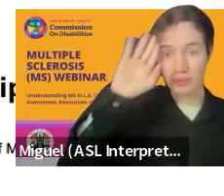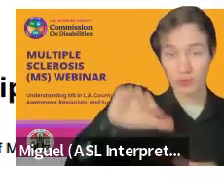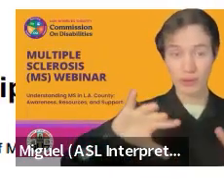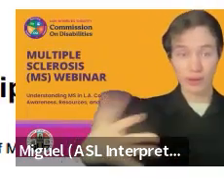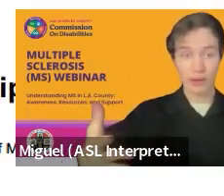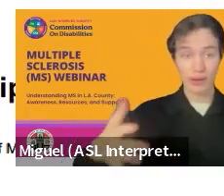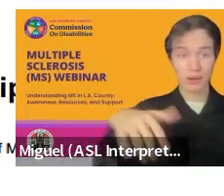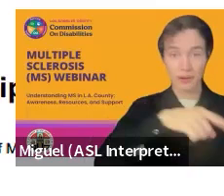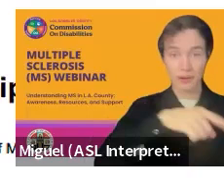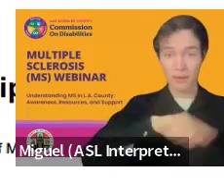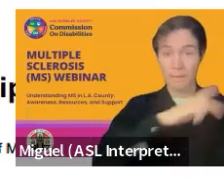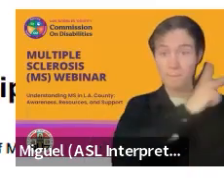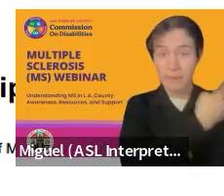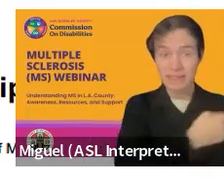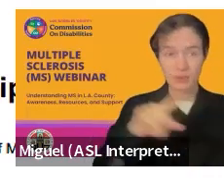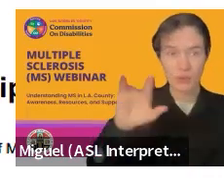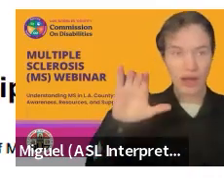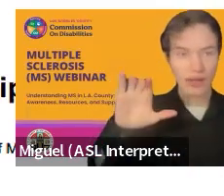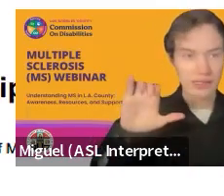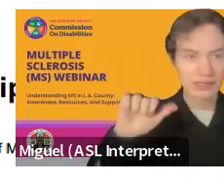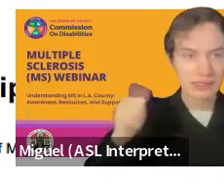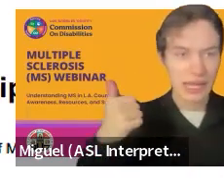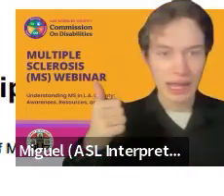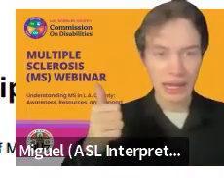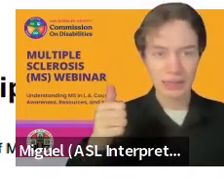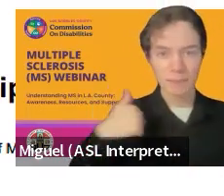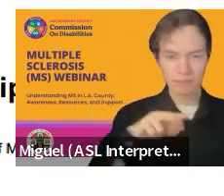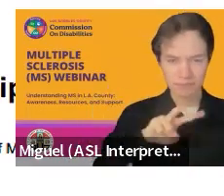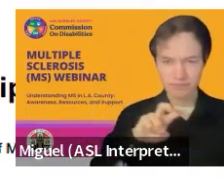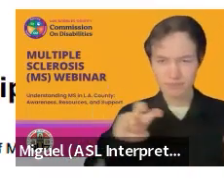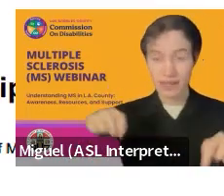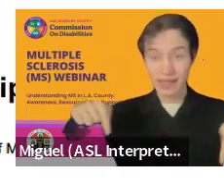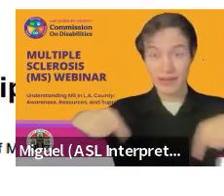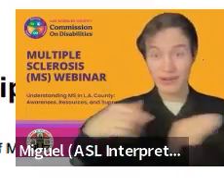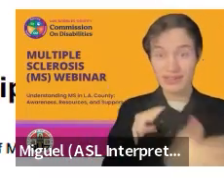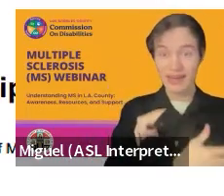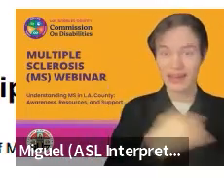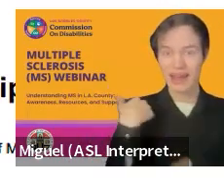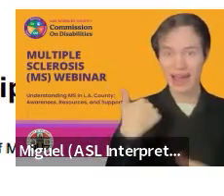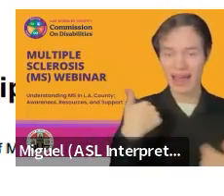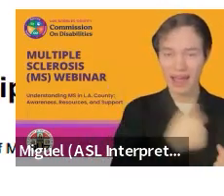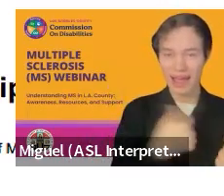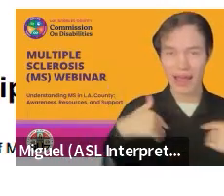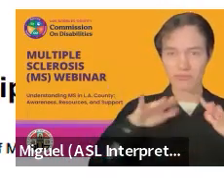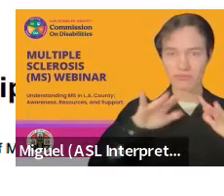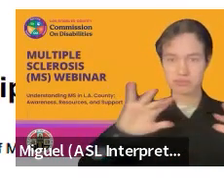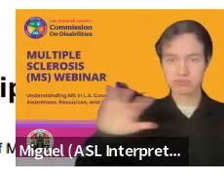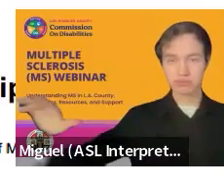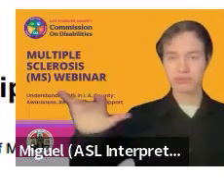patients, and we have a very unique population in the county, which is a very diverse